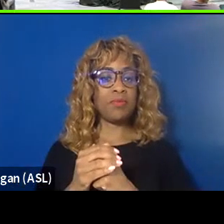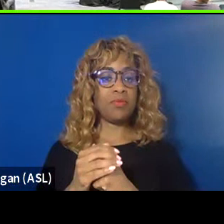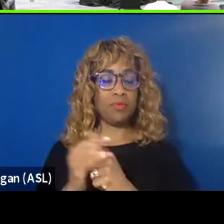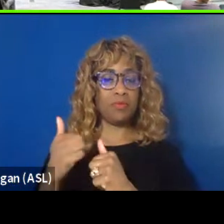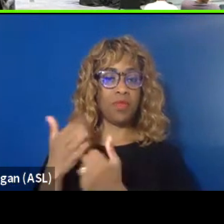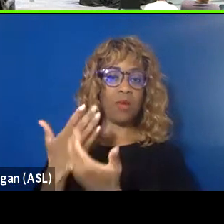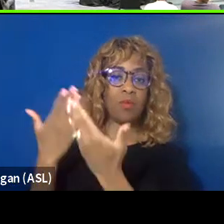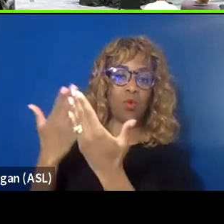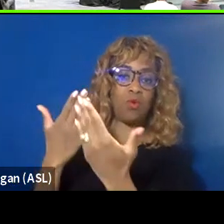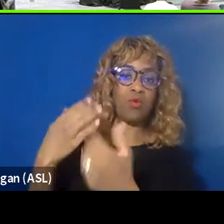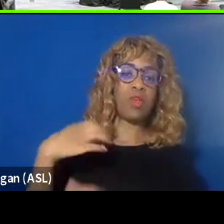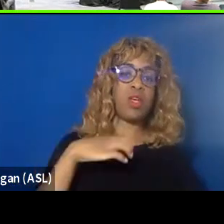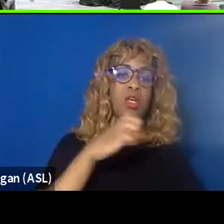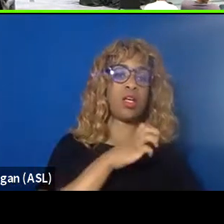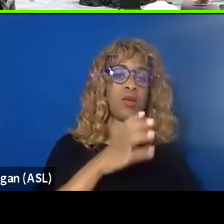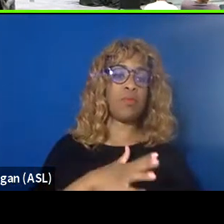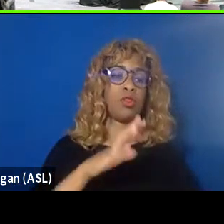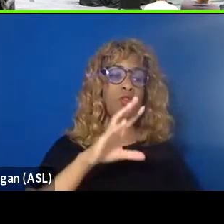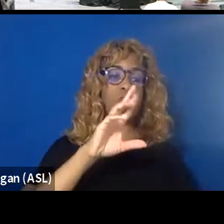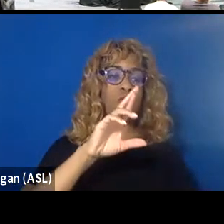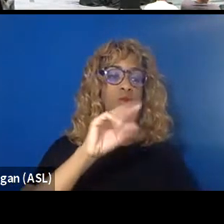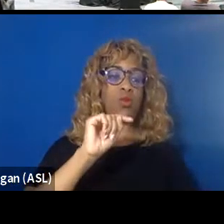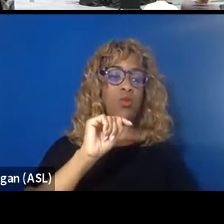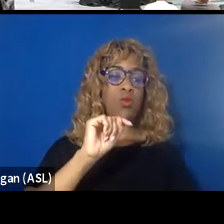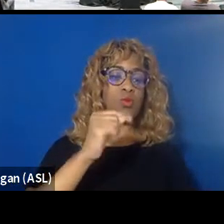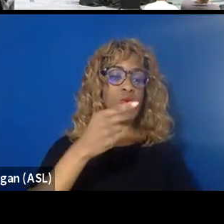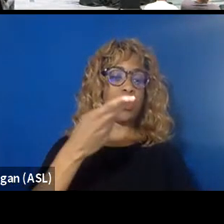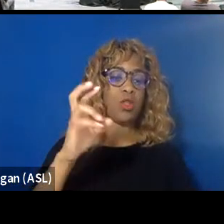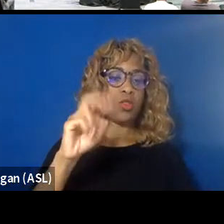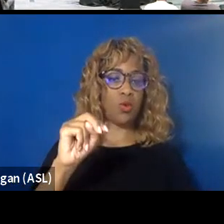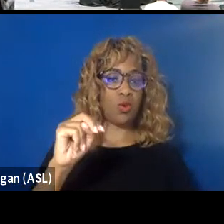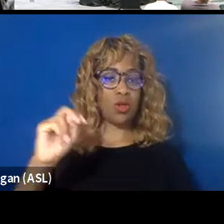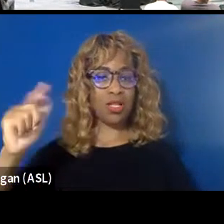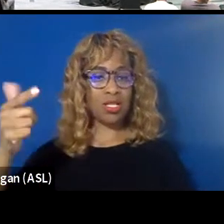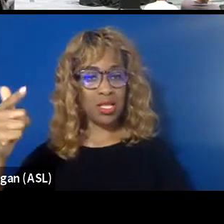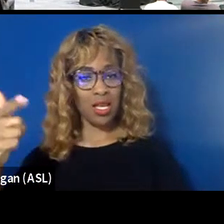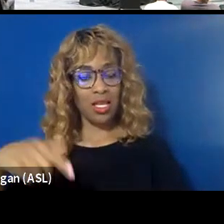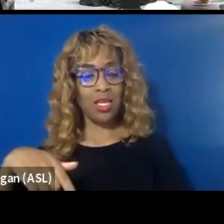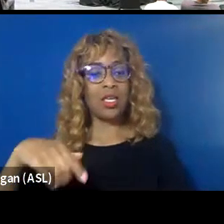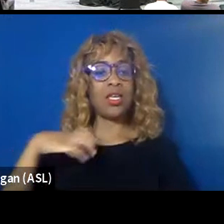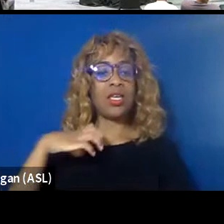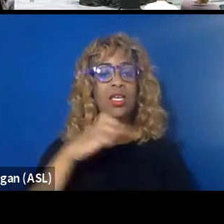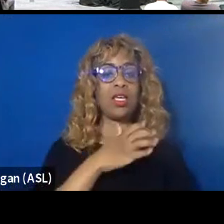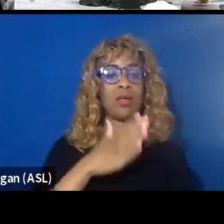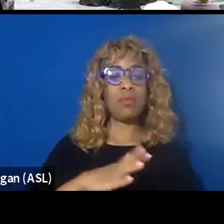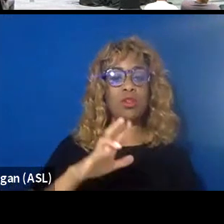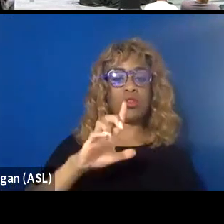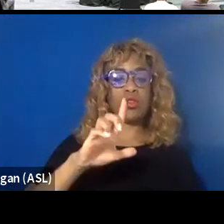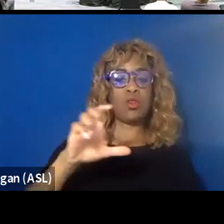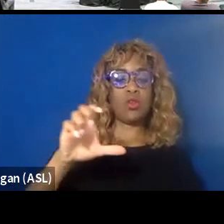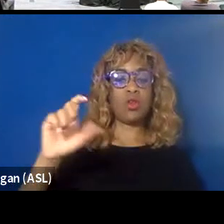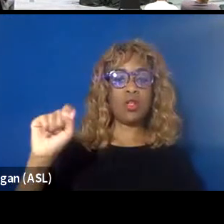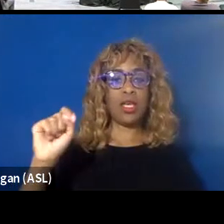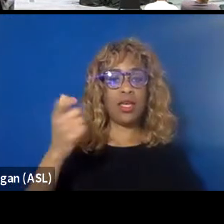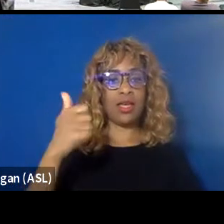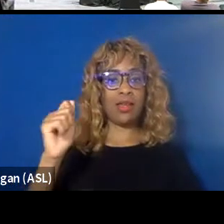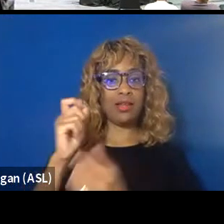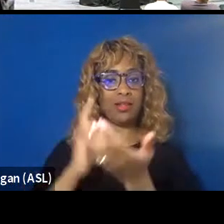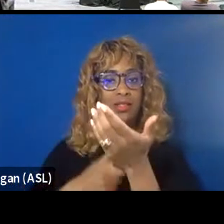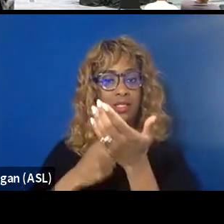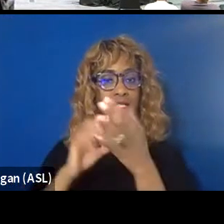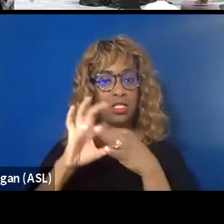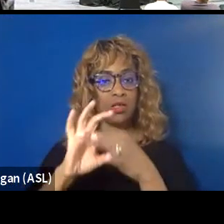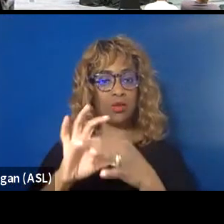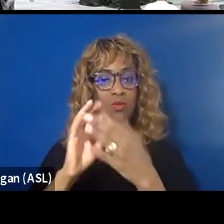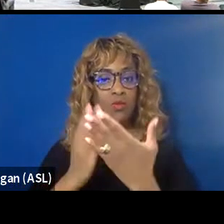So moved. Motion made by Commissioner Rothorn. Can I have a second? Second. Second made by Commissioner Lett. Is there any discussion